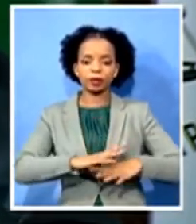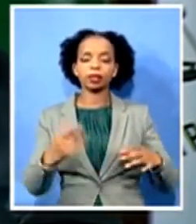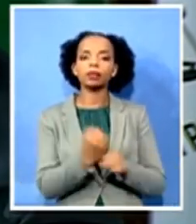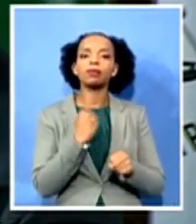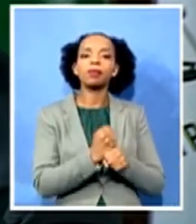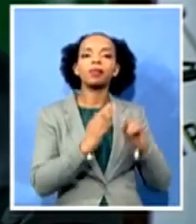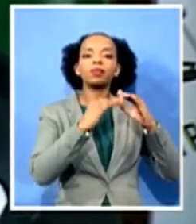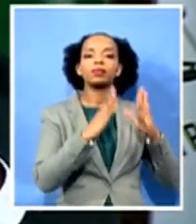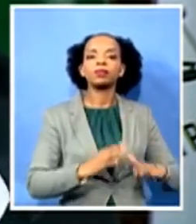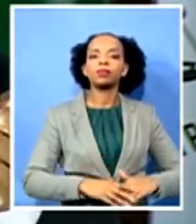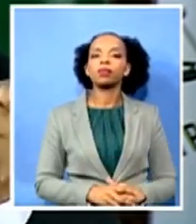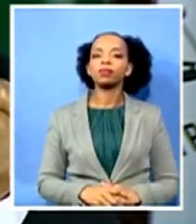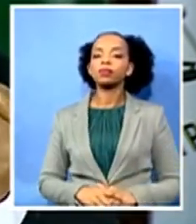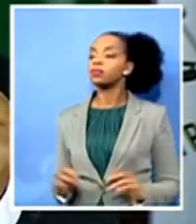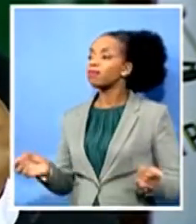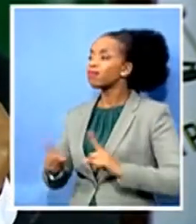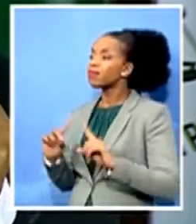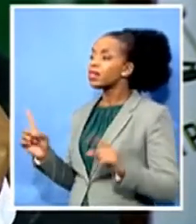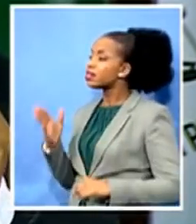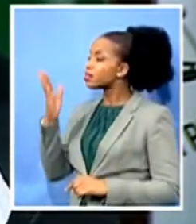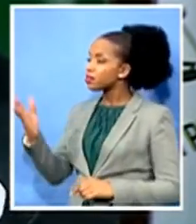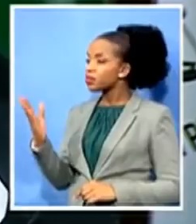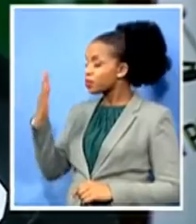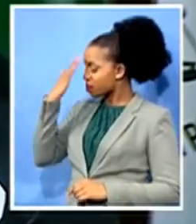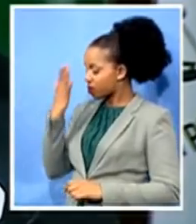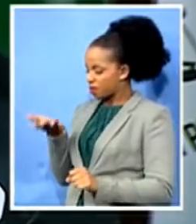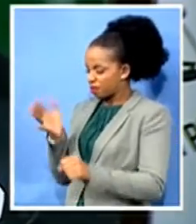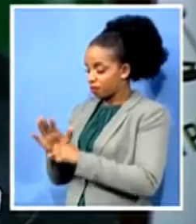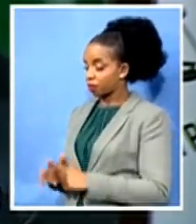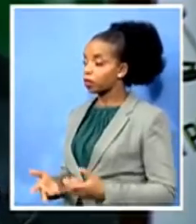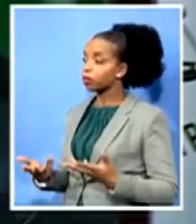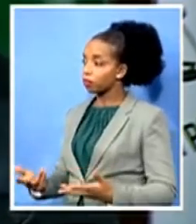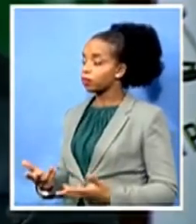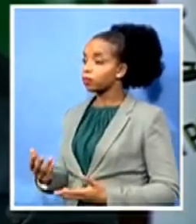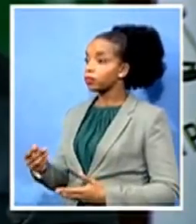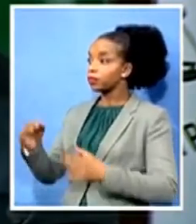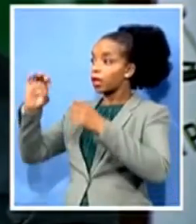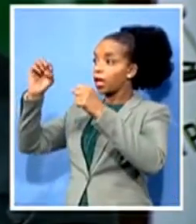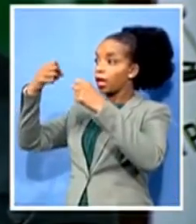EXCO effectively gave you certain instructions about this, about the